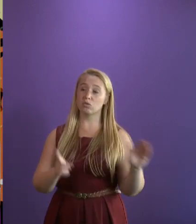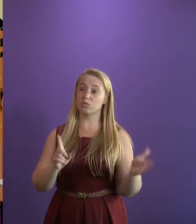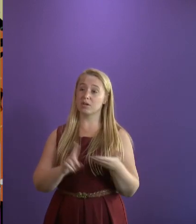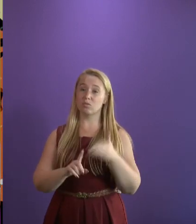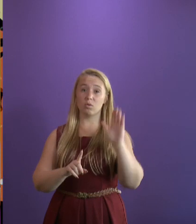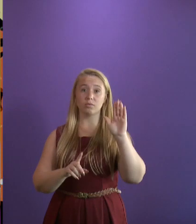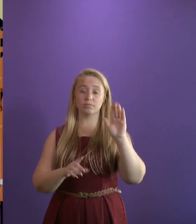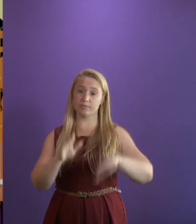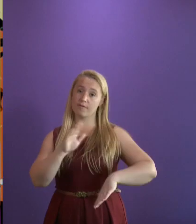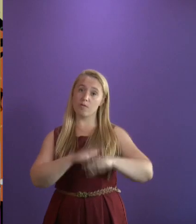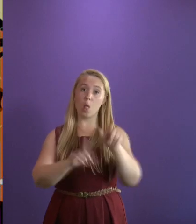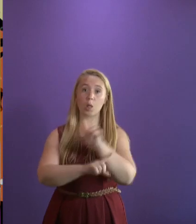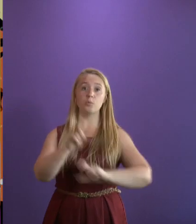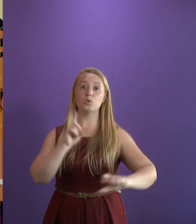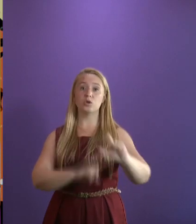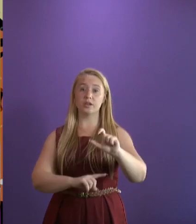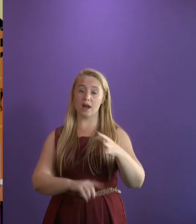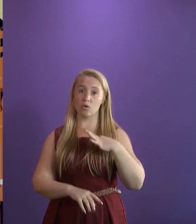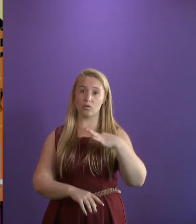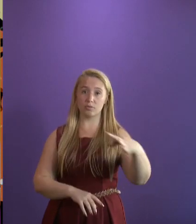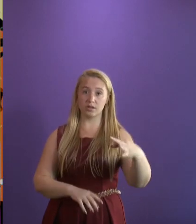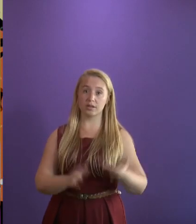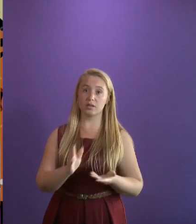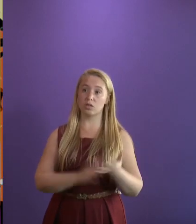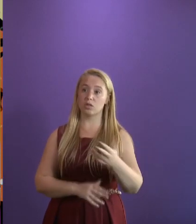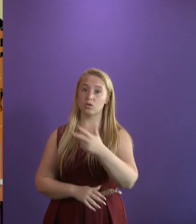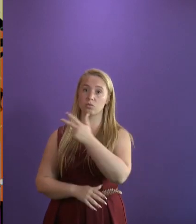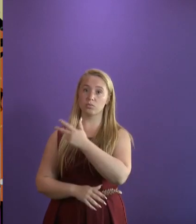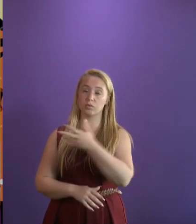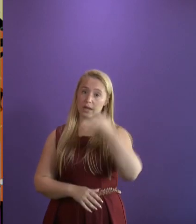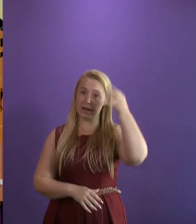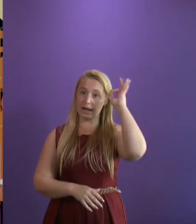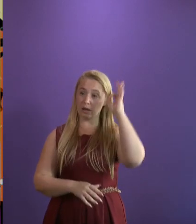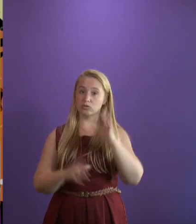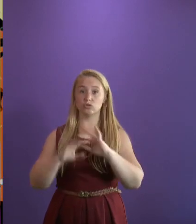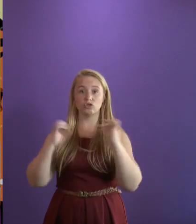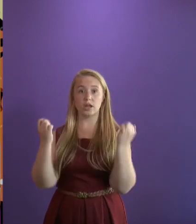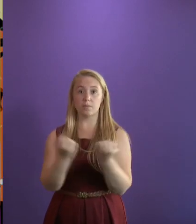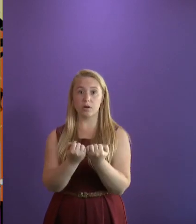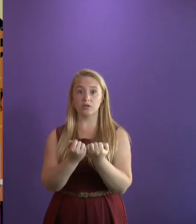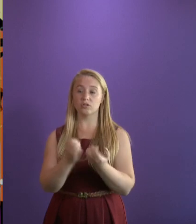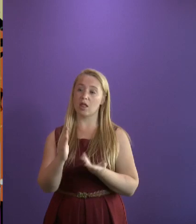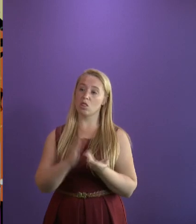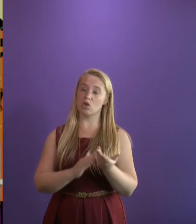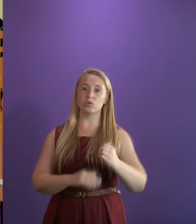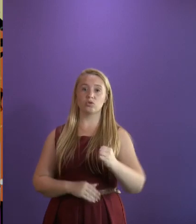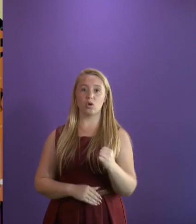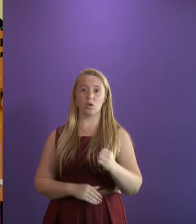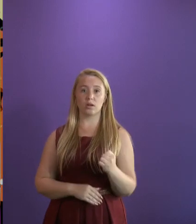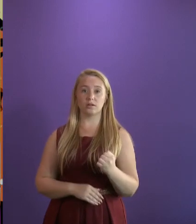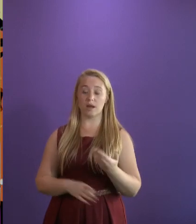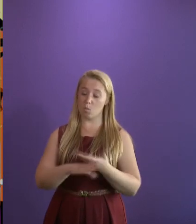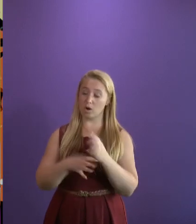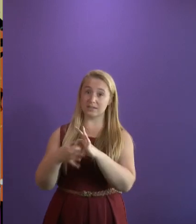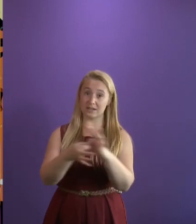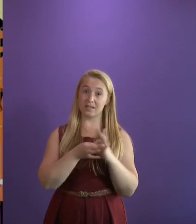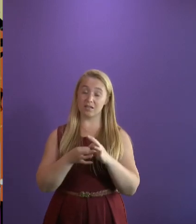everyone, is represented in our council chambers, in our spheres of government across Scotland, and by working together we can achieve